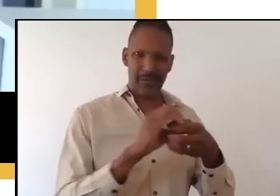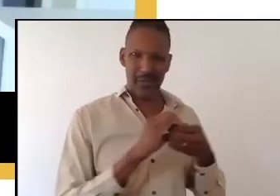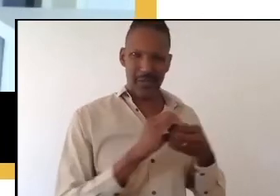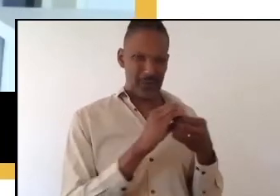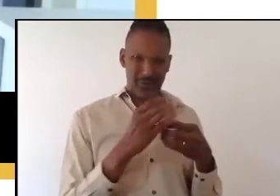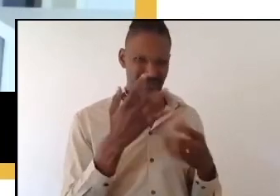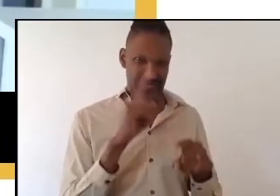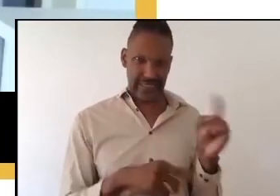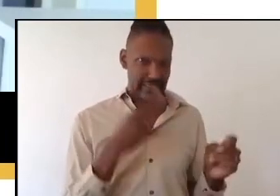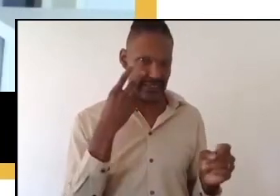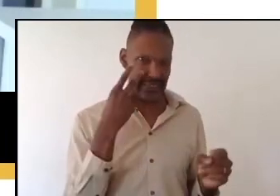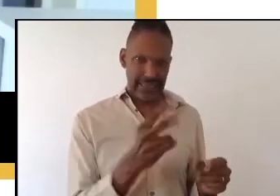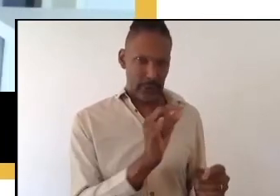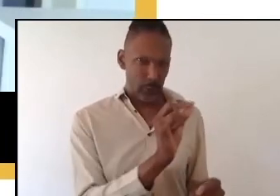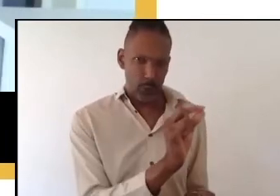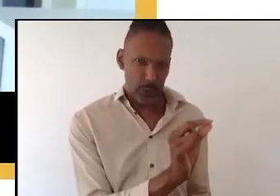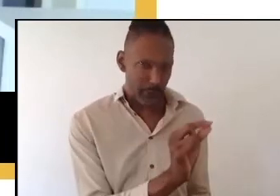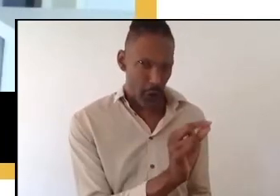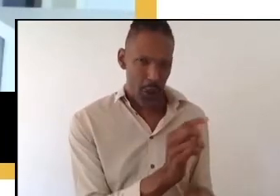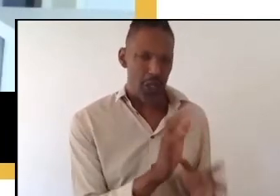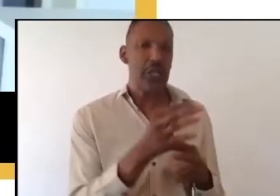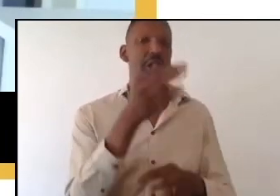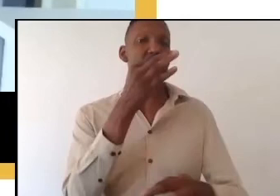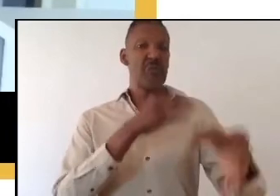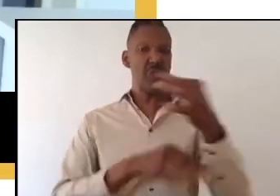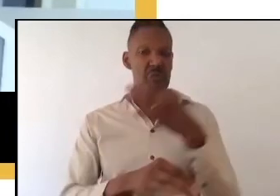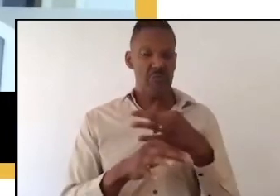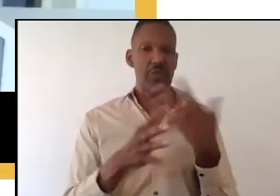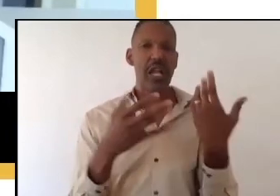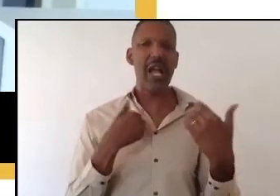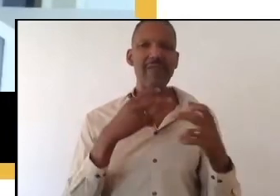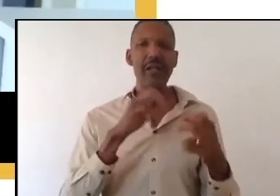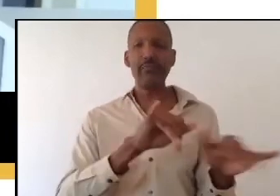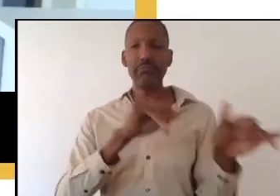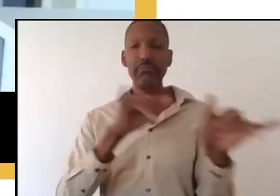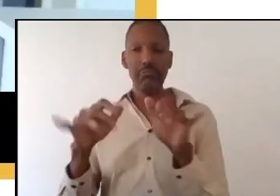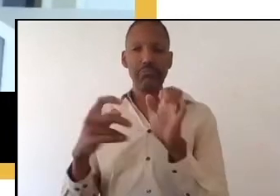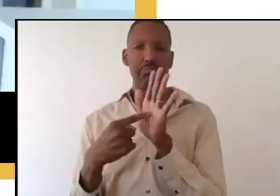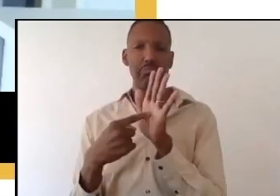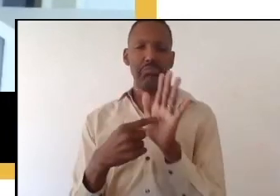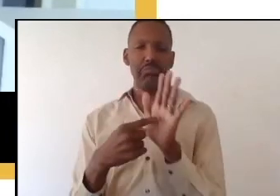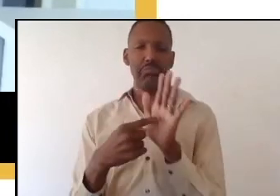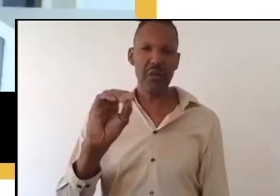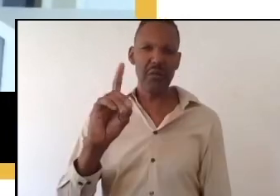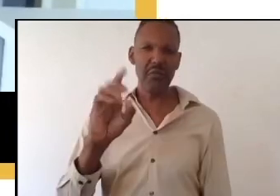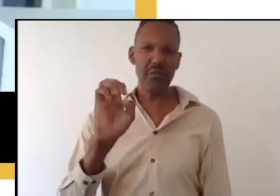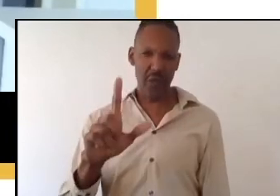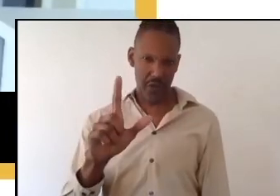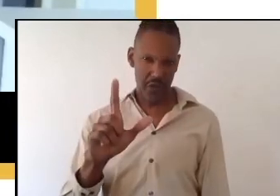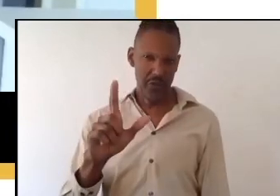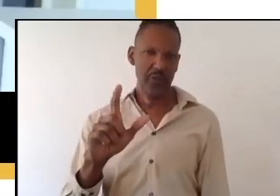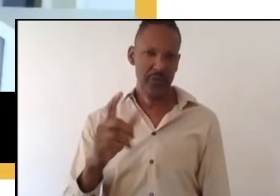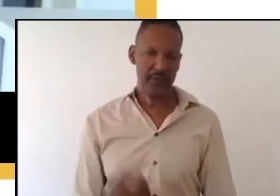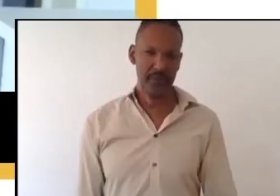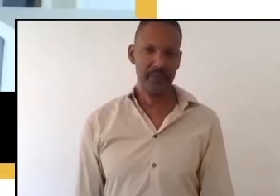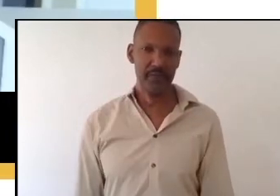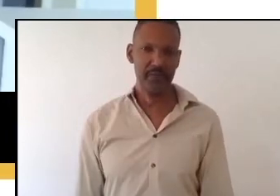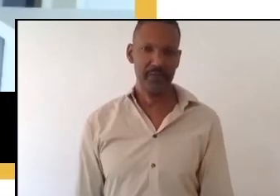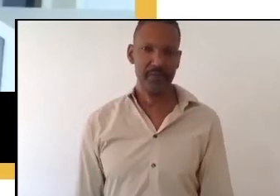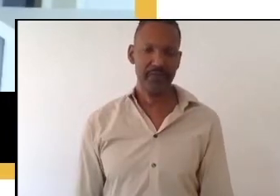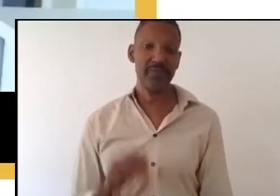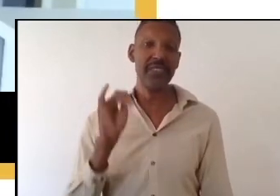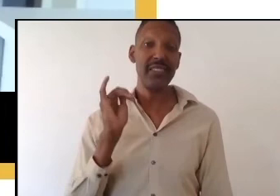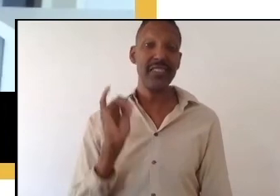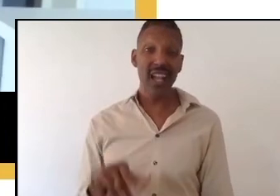thing you demonstrate with, so you do what a lot of scientists do. You make a model of what's happening, and you understand the concept because you